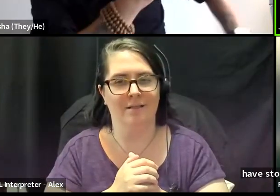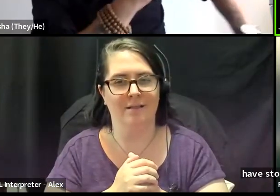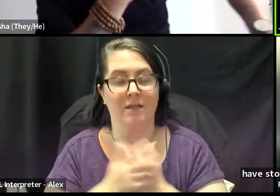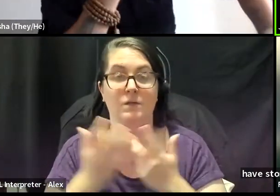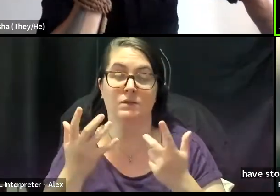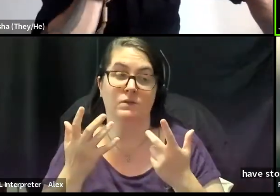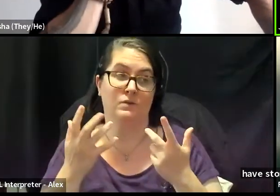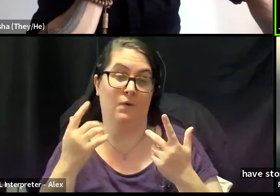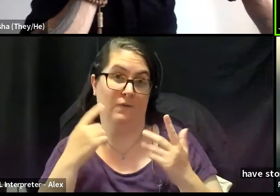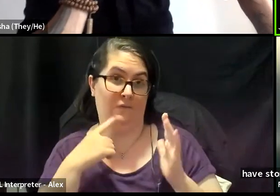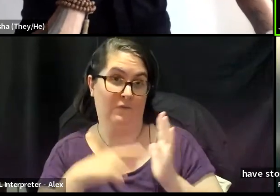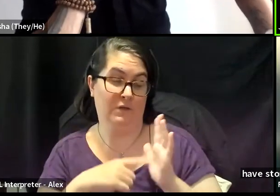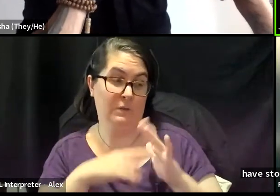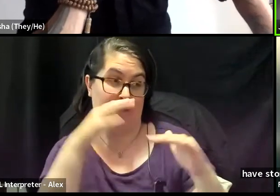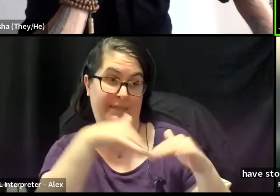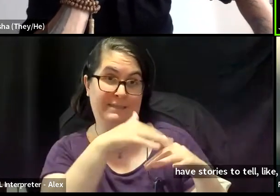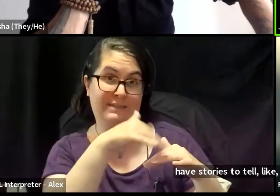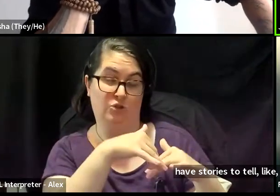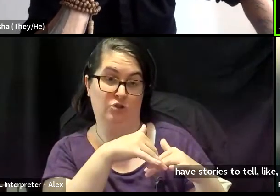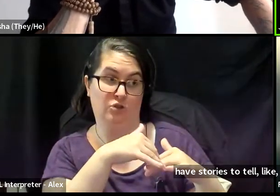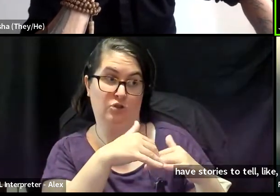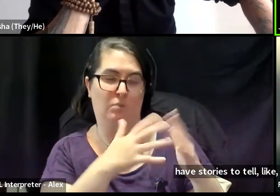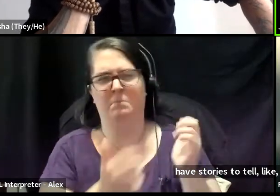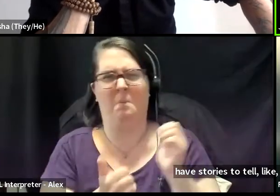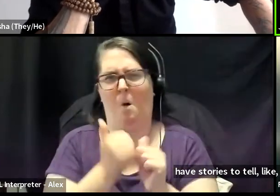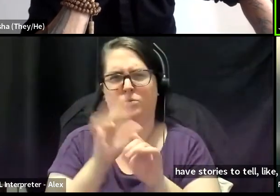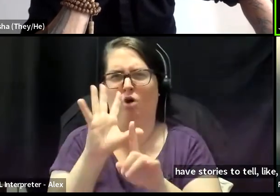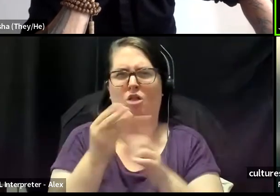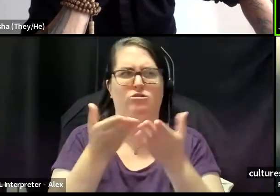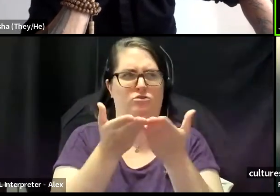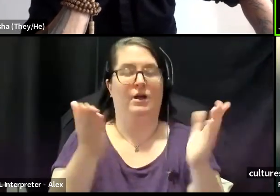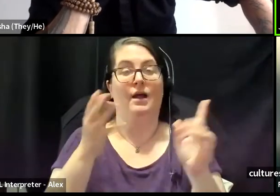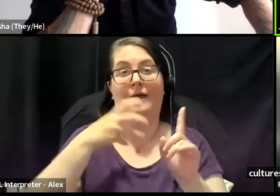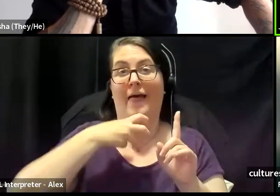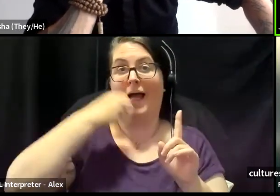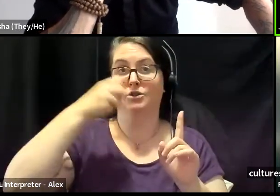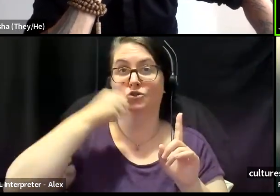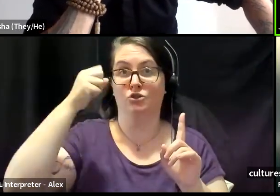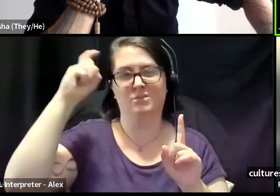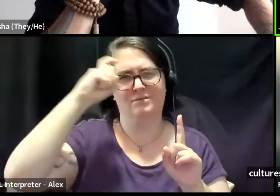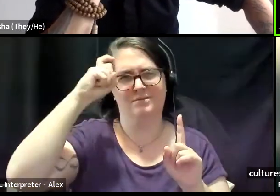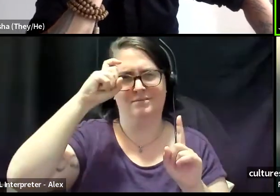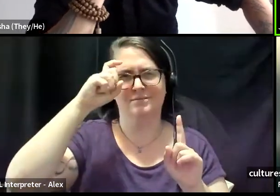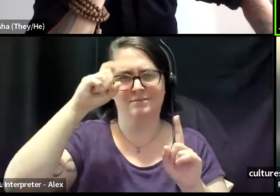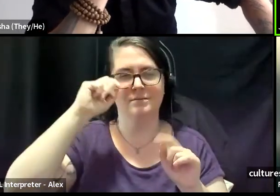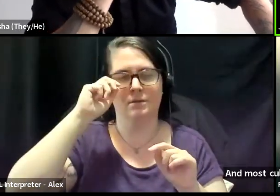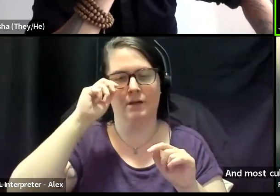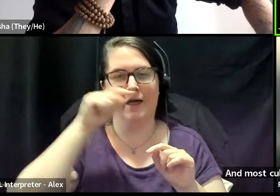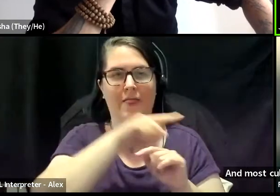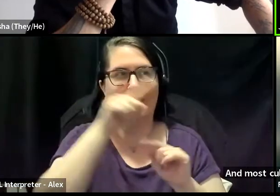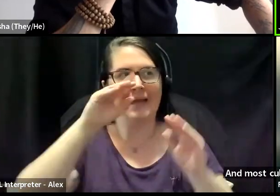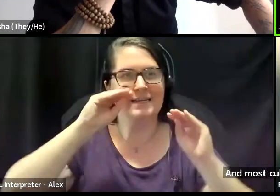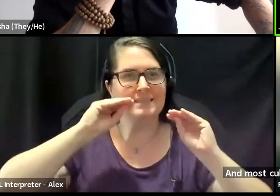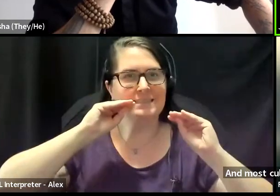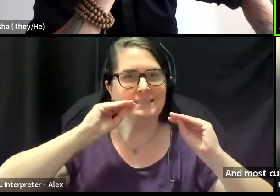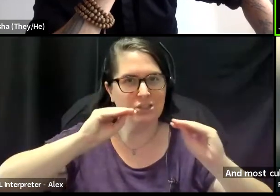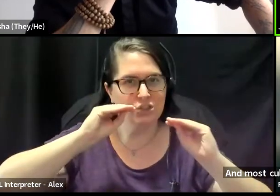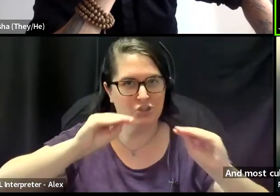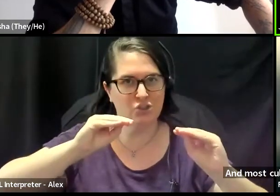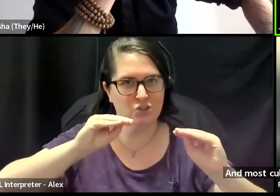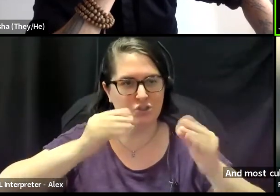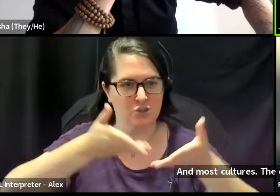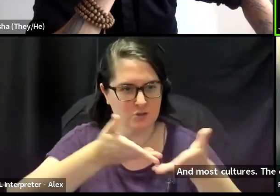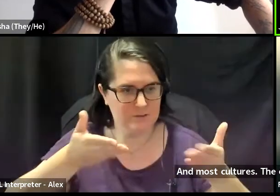in indigenous cultures or in most cultures, the elders, they teach